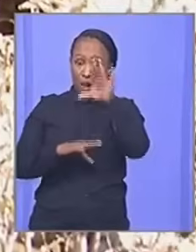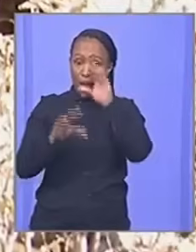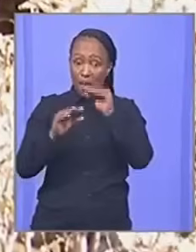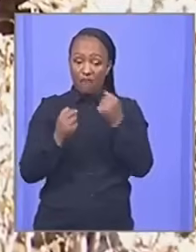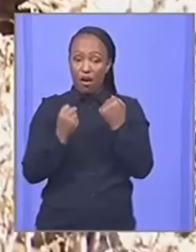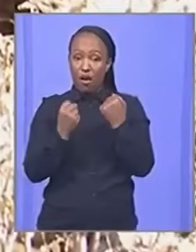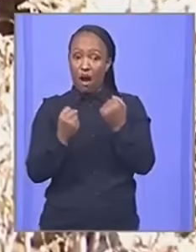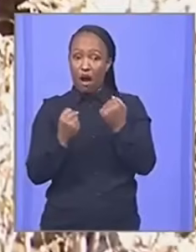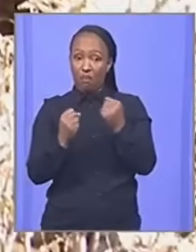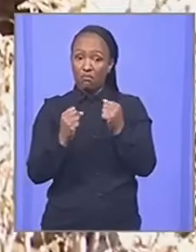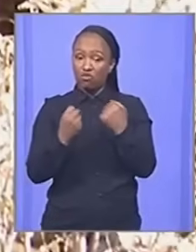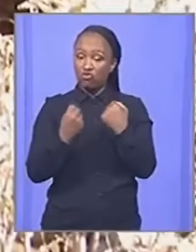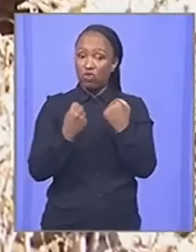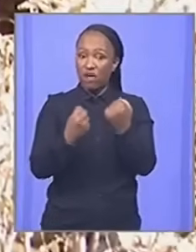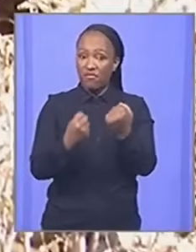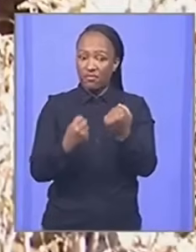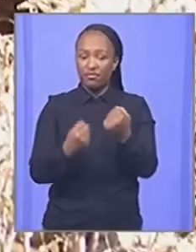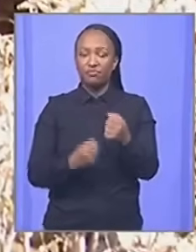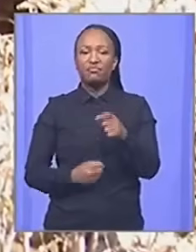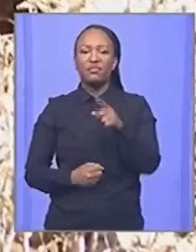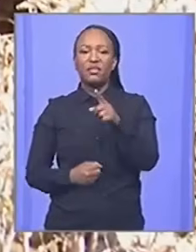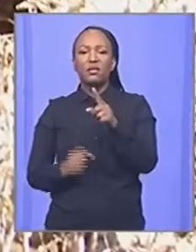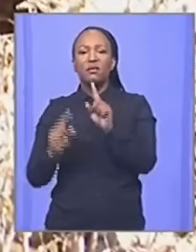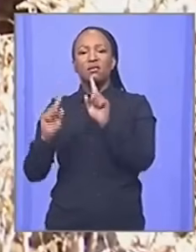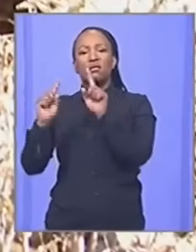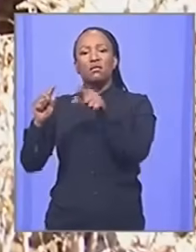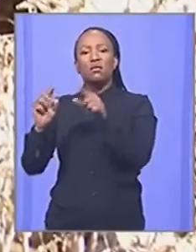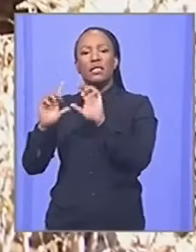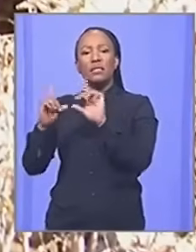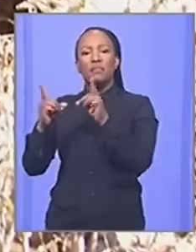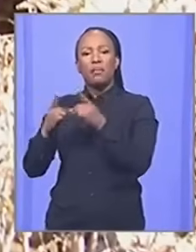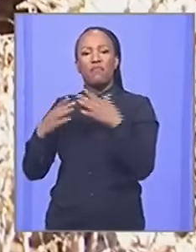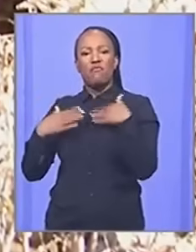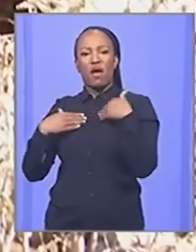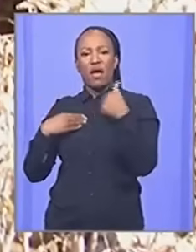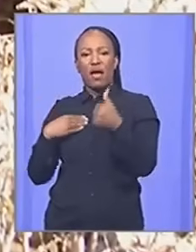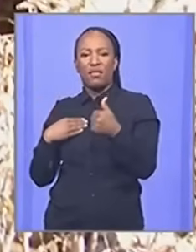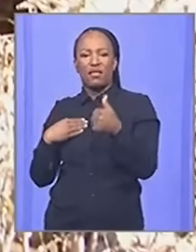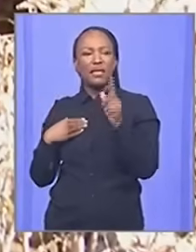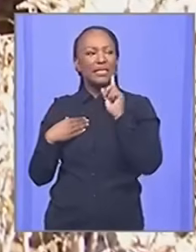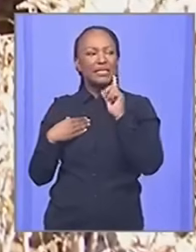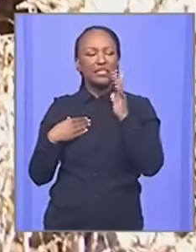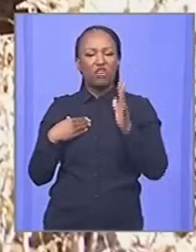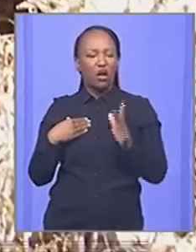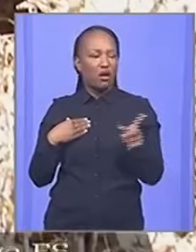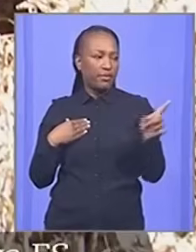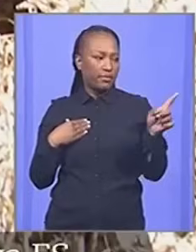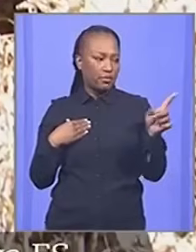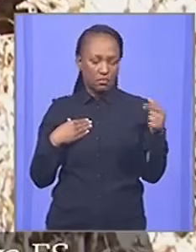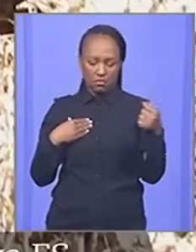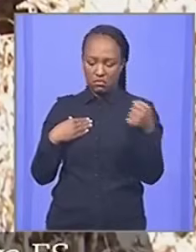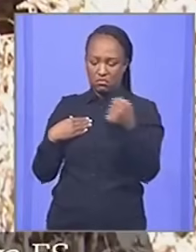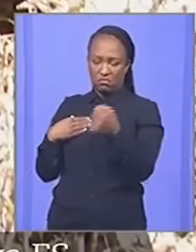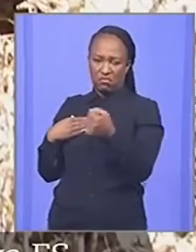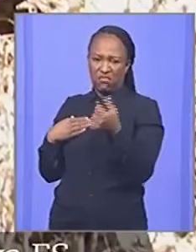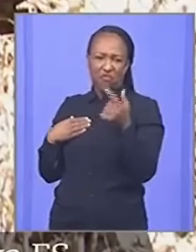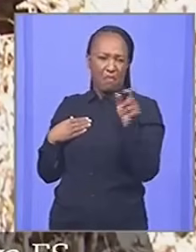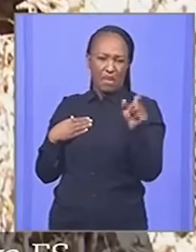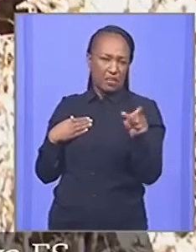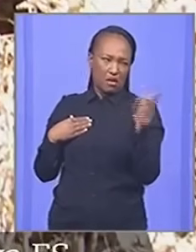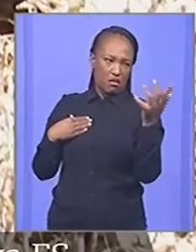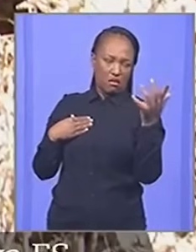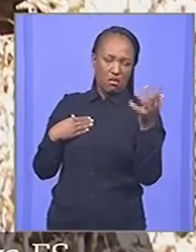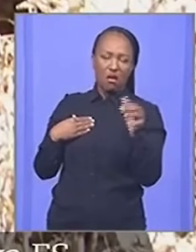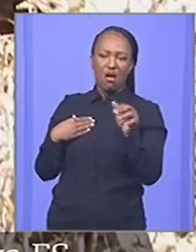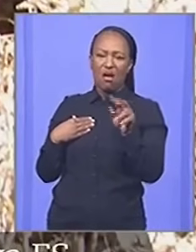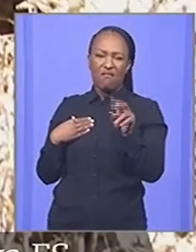bophelo o nka teacher ka lebitso la viceroy ga ba ga tsaya viceroy ke motho